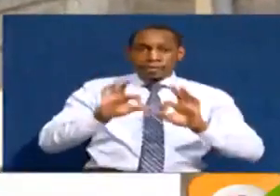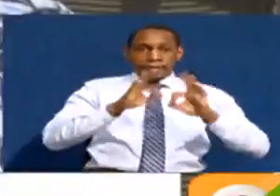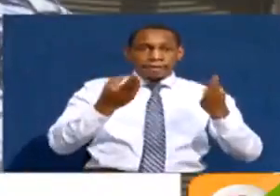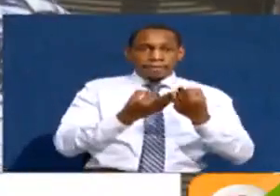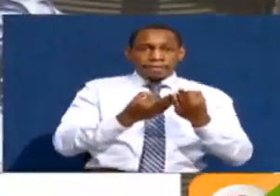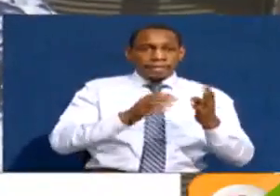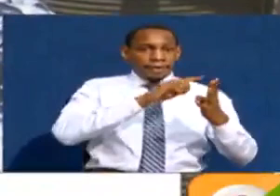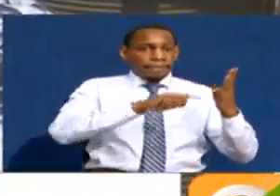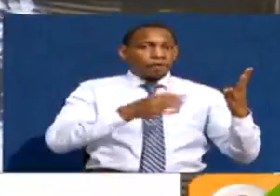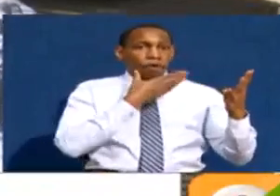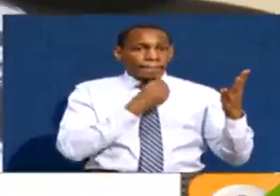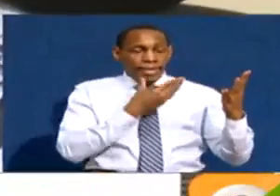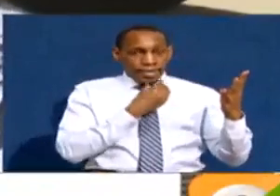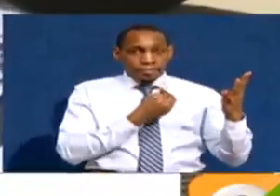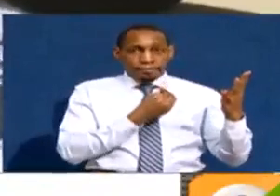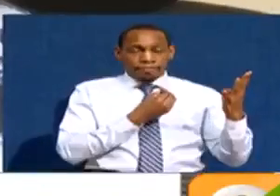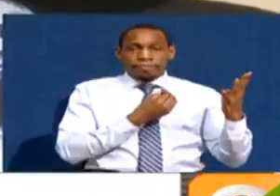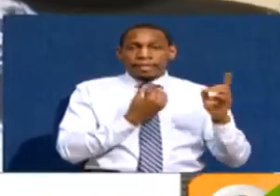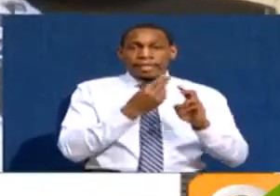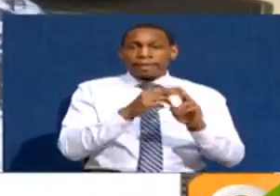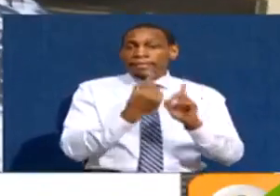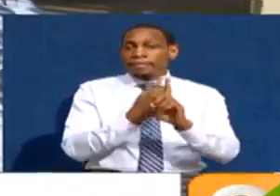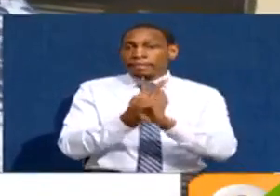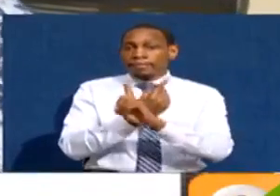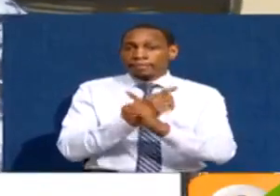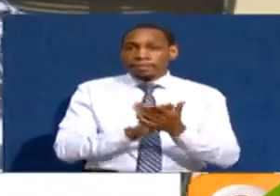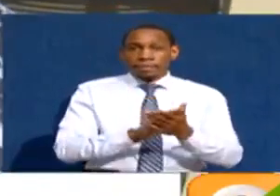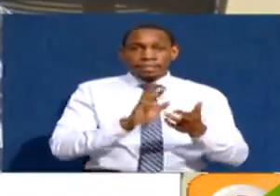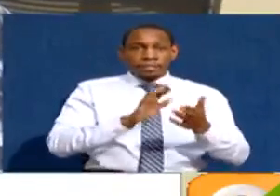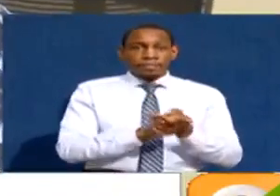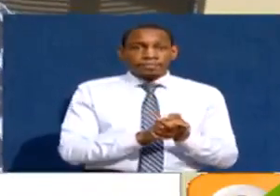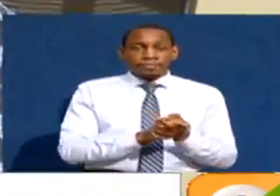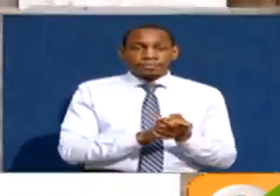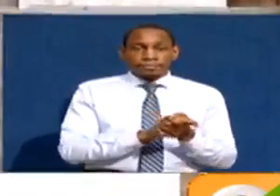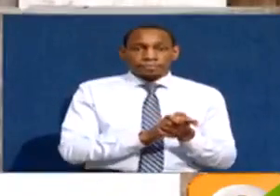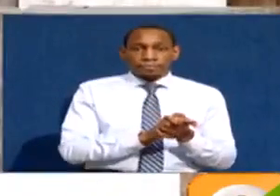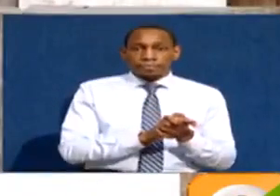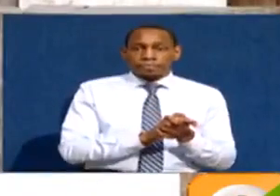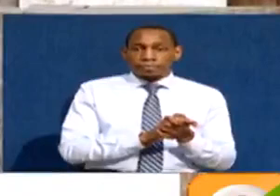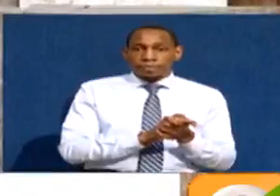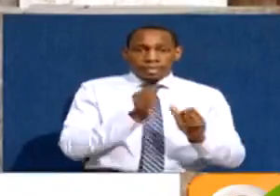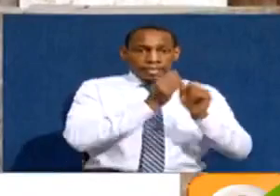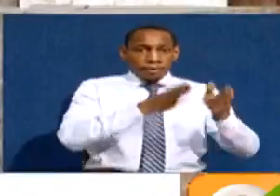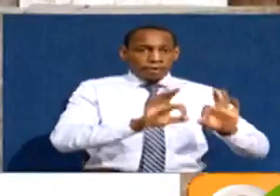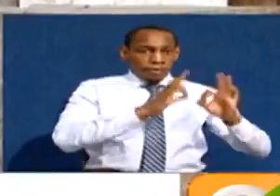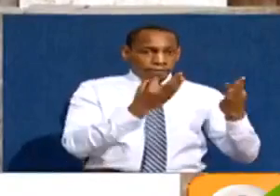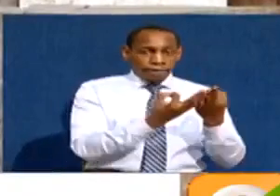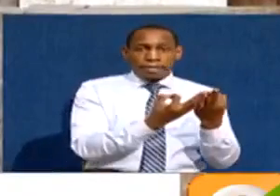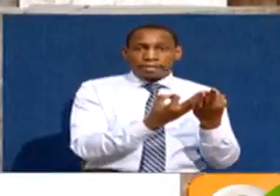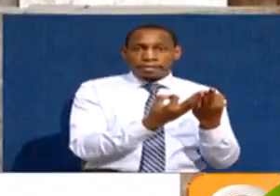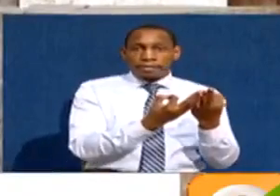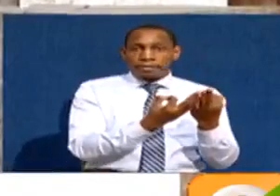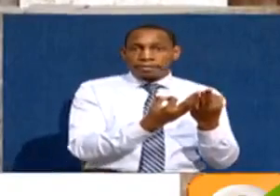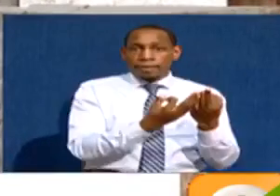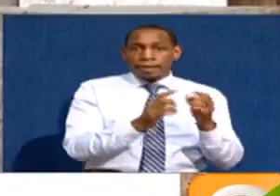of Isaac Mwangi, Bernard Wanjohi, Samuel Ngacha, who are relatives, and that of Wilson Wairimu, an employee of the family of the other three men,